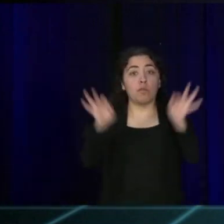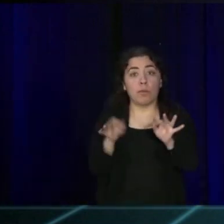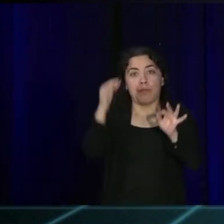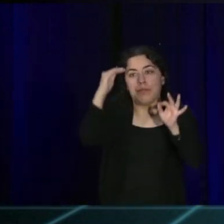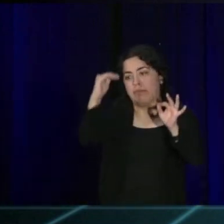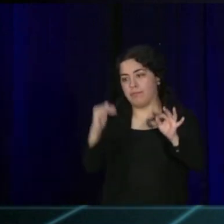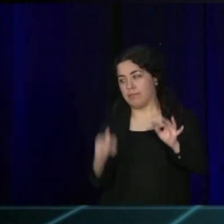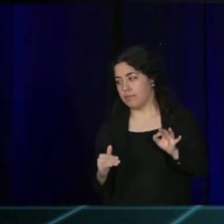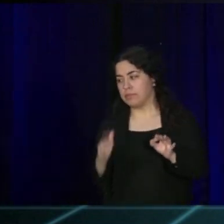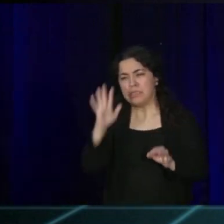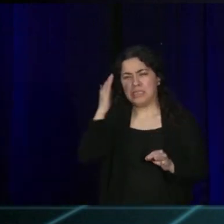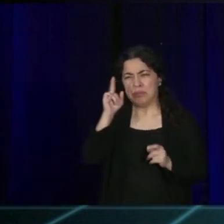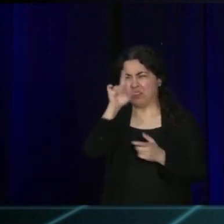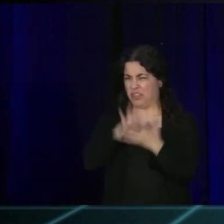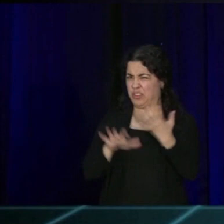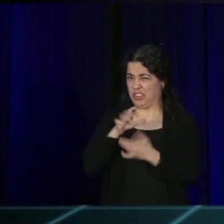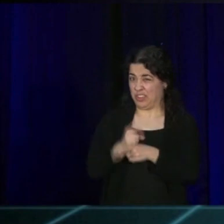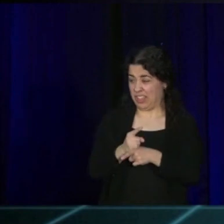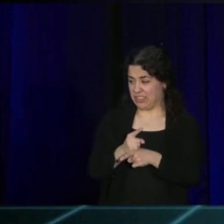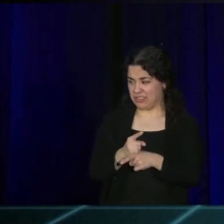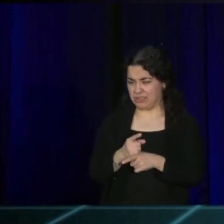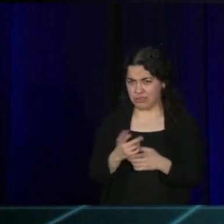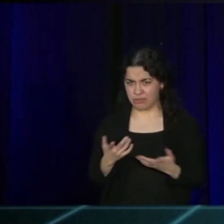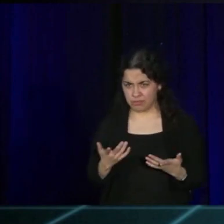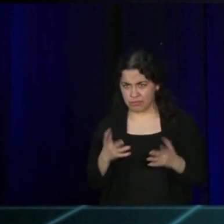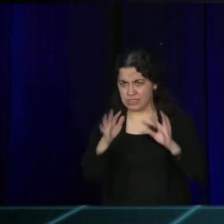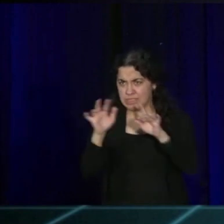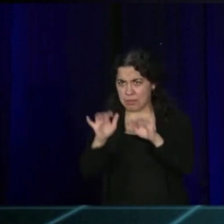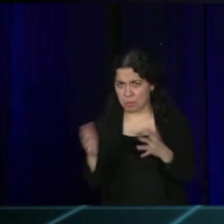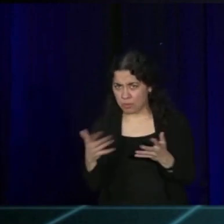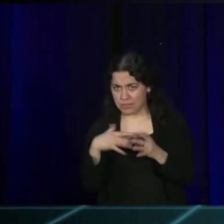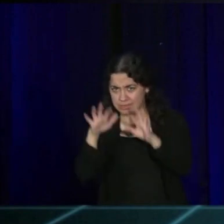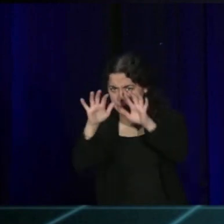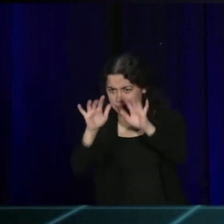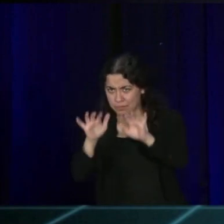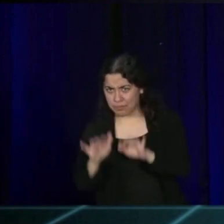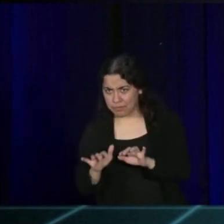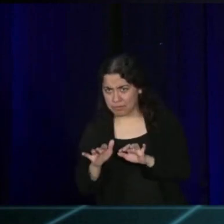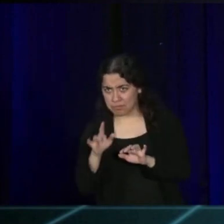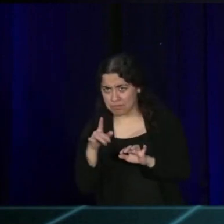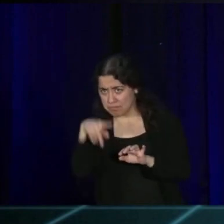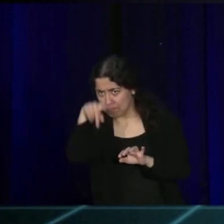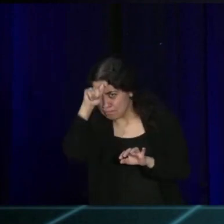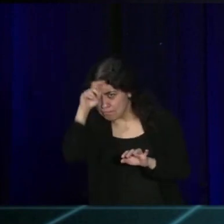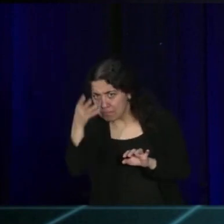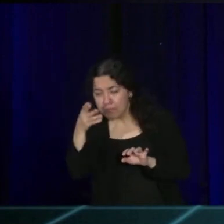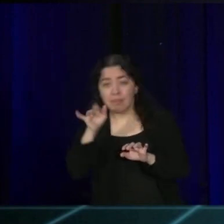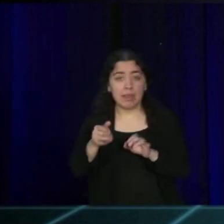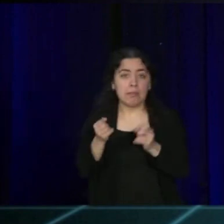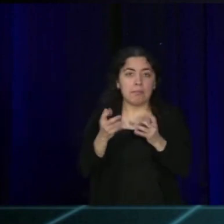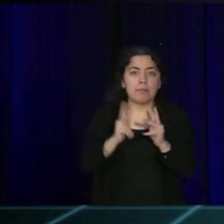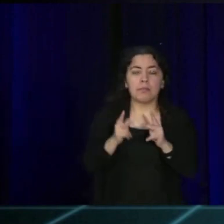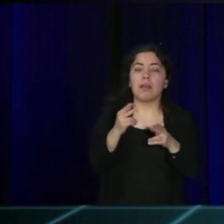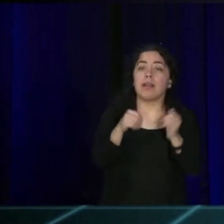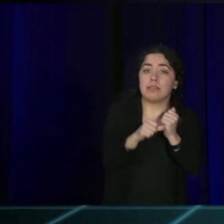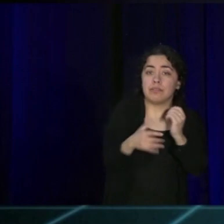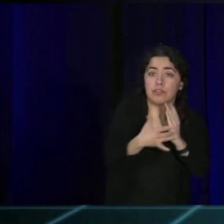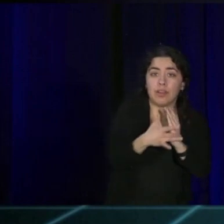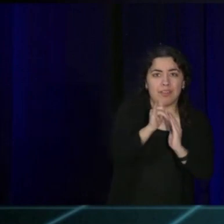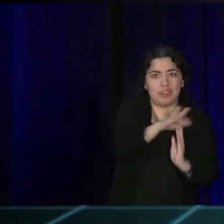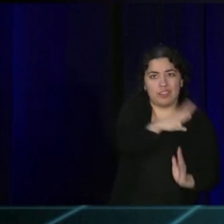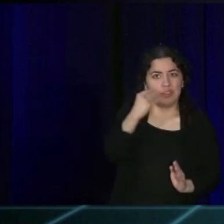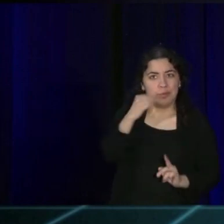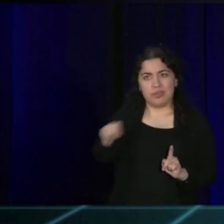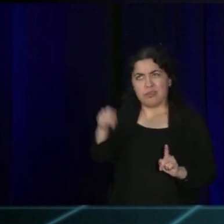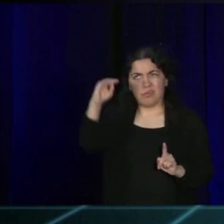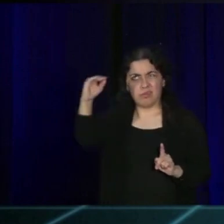seems confusing, right? Unfortunately, this is the experience for a lot of people using assistive technology. And therefore, it's important that we label our